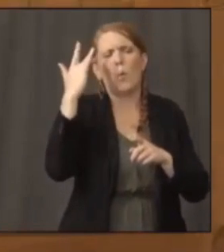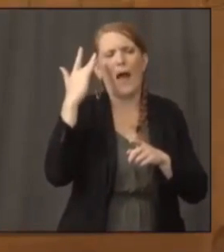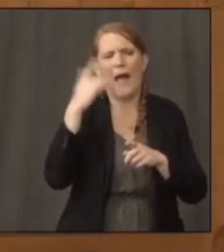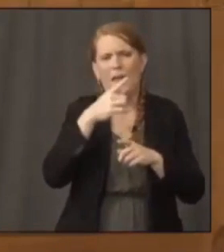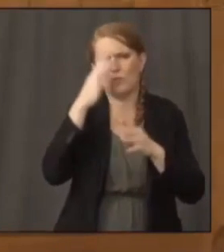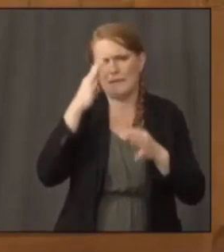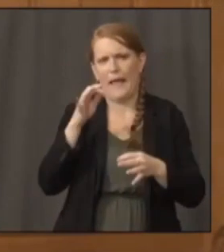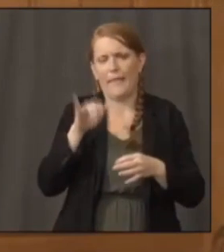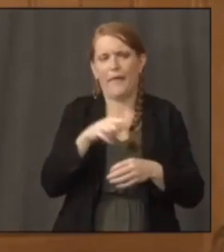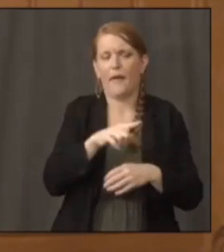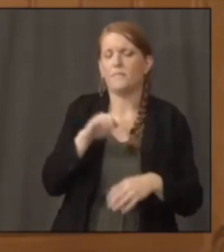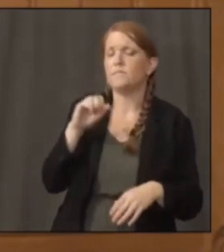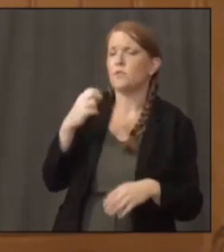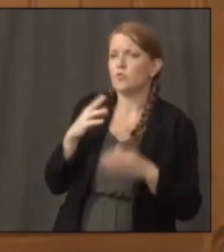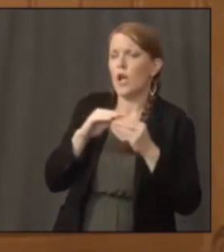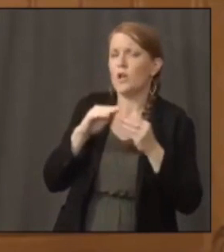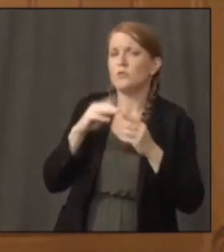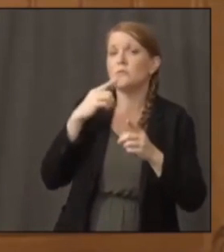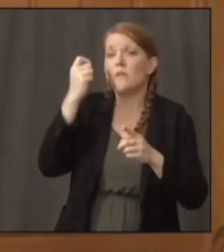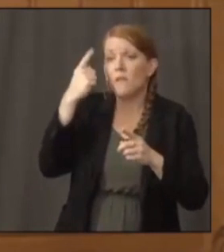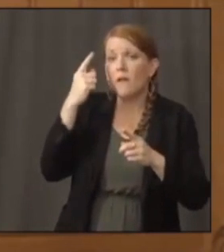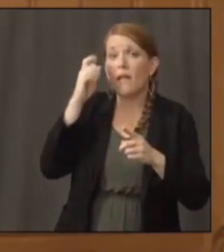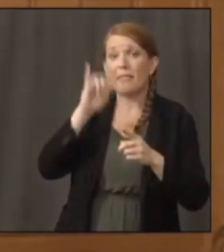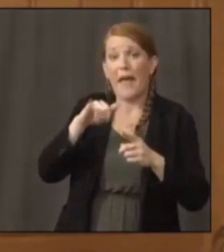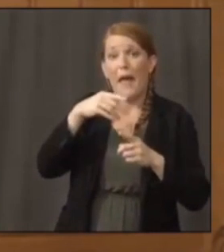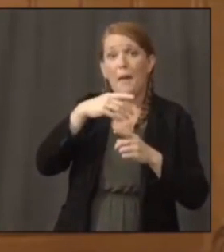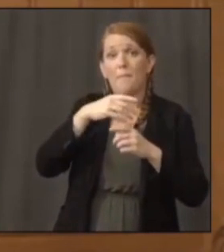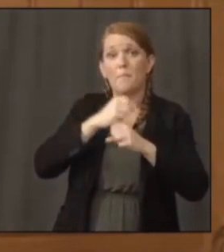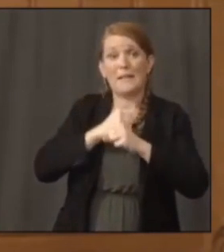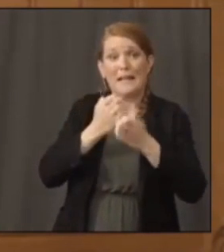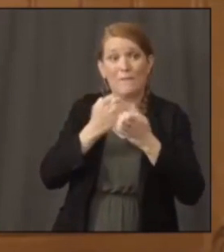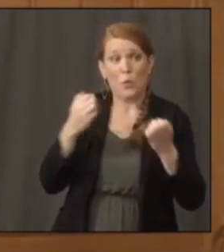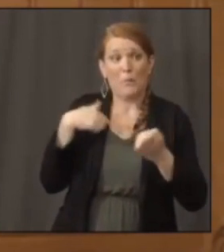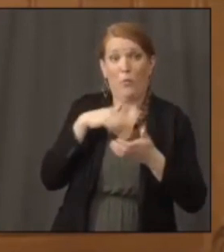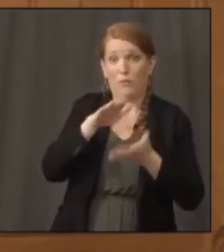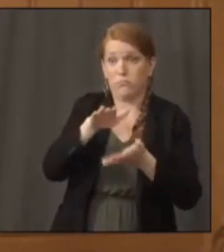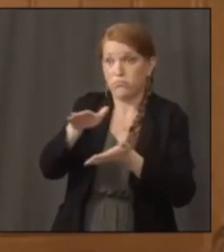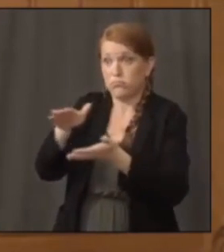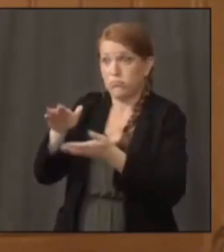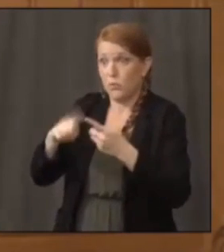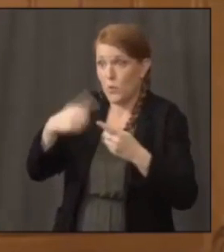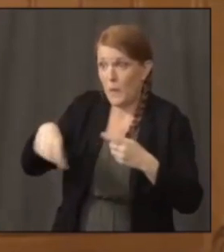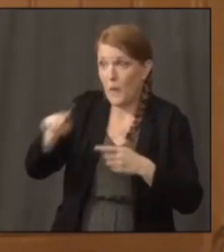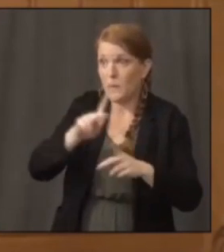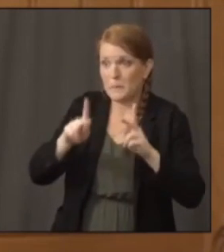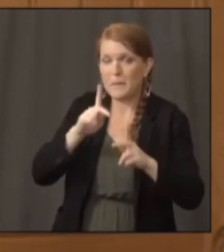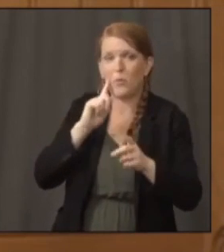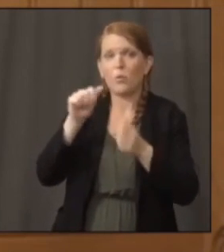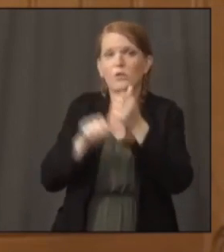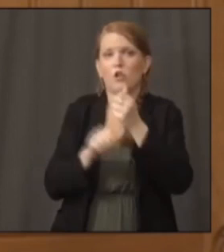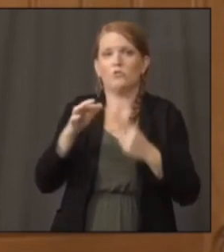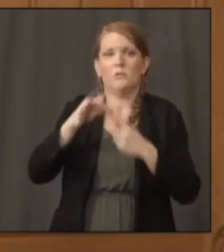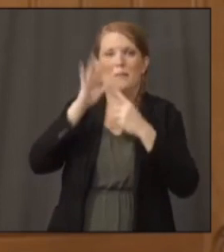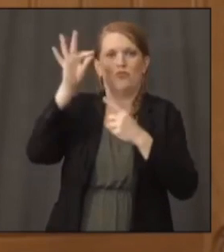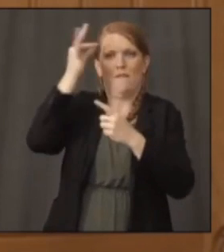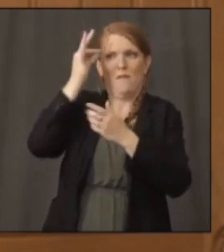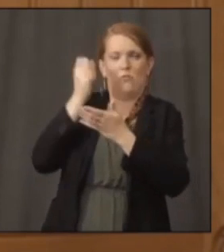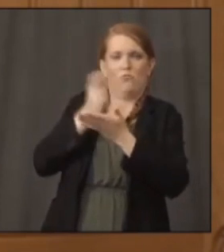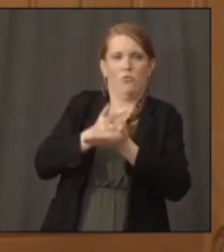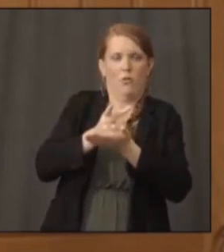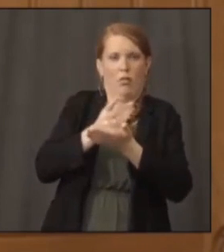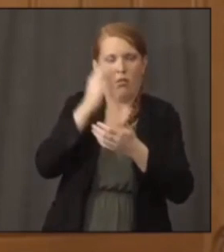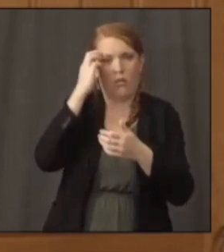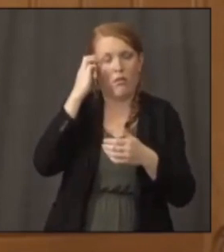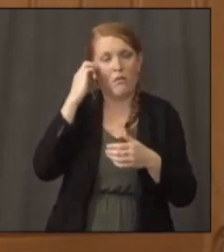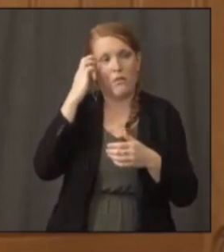is under a program called mutual aid. So where a healthcare organization or someone who is in need doesn't have the